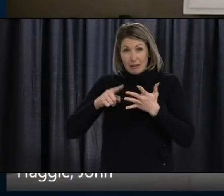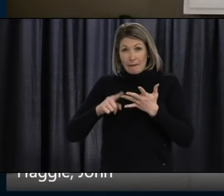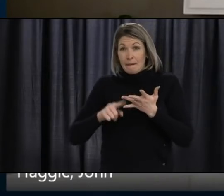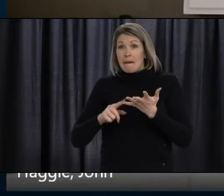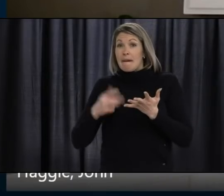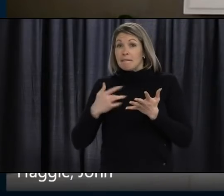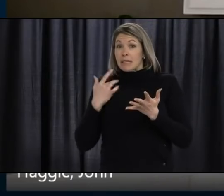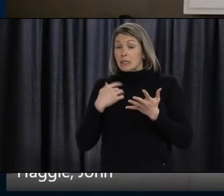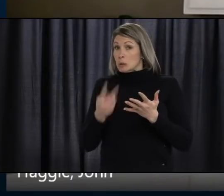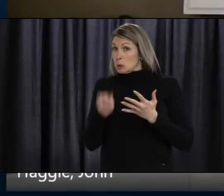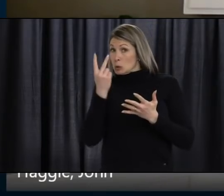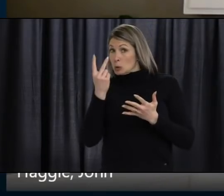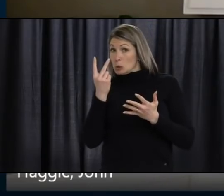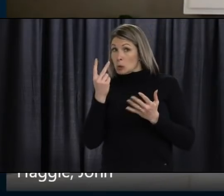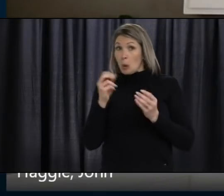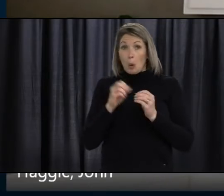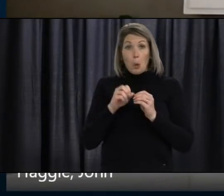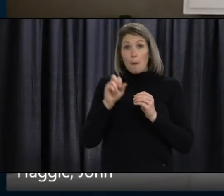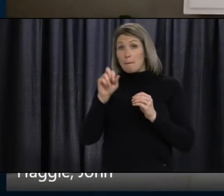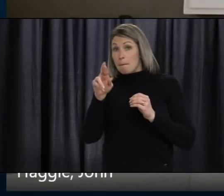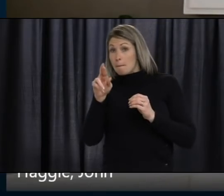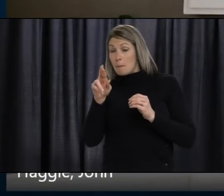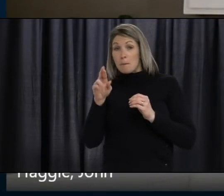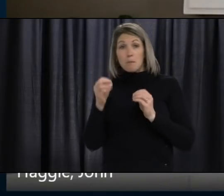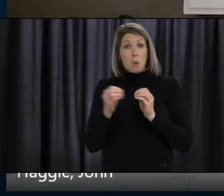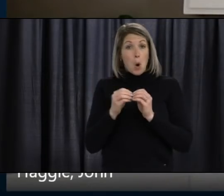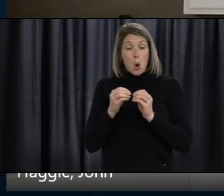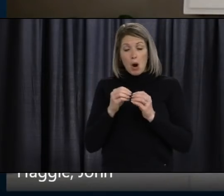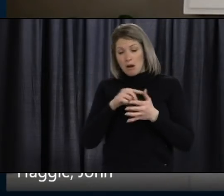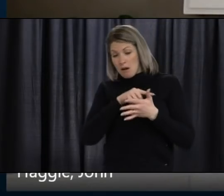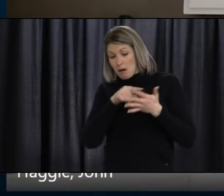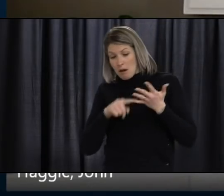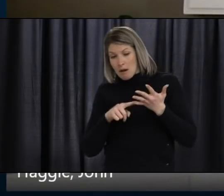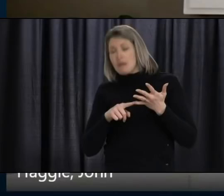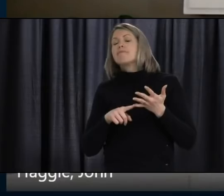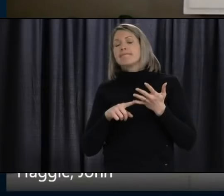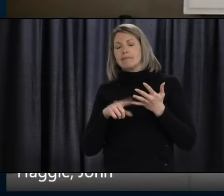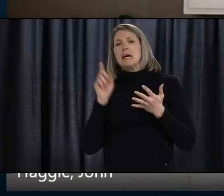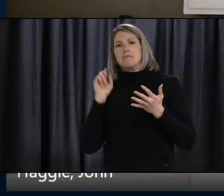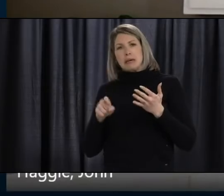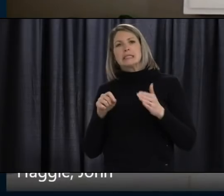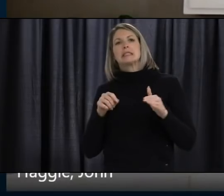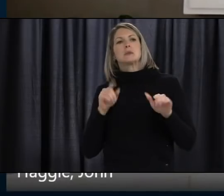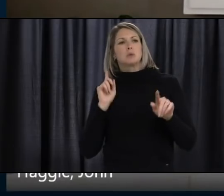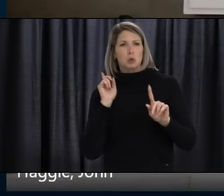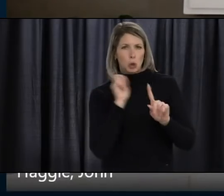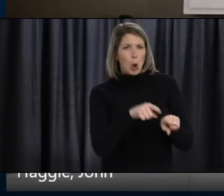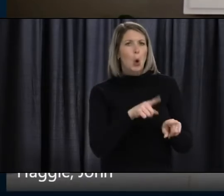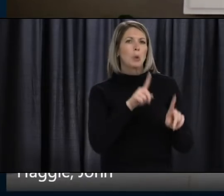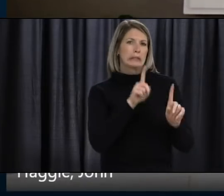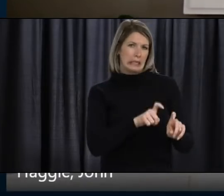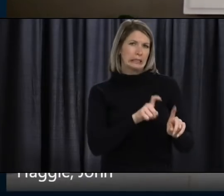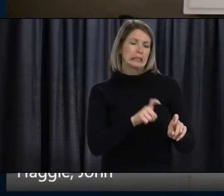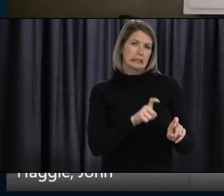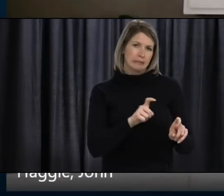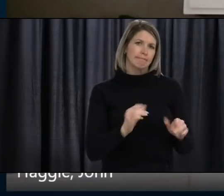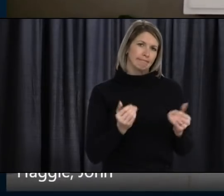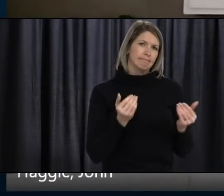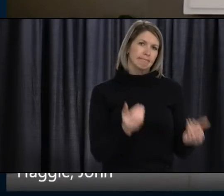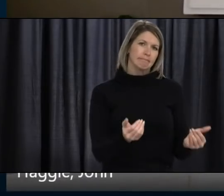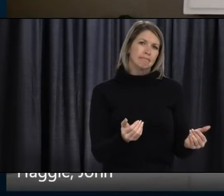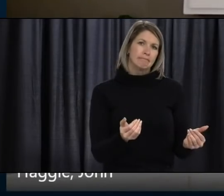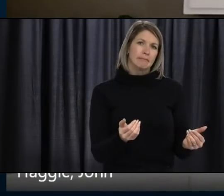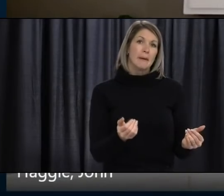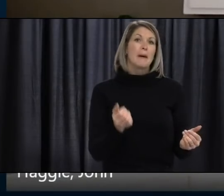has two of the symptoms listed should make the effort to go and get tested. People may feel these are